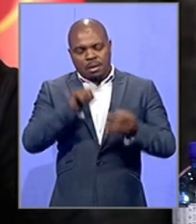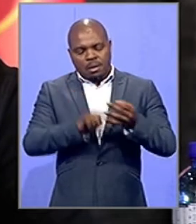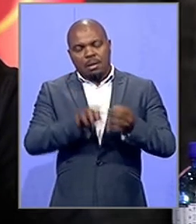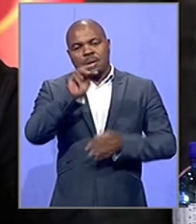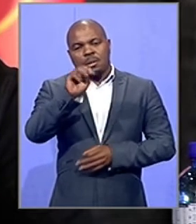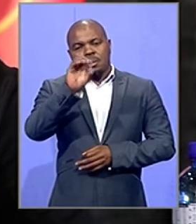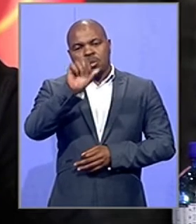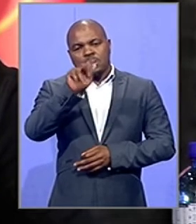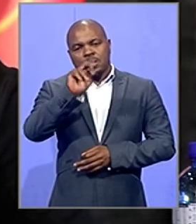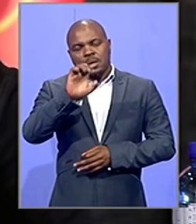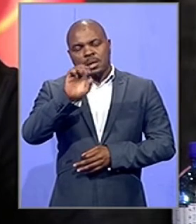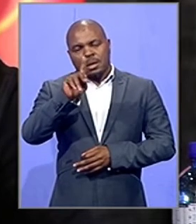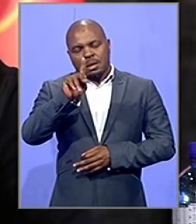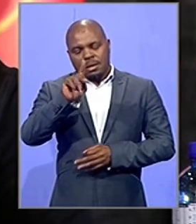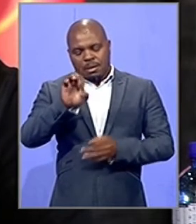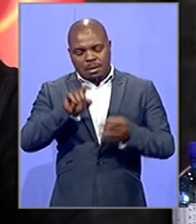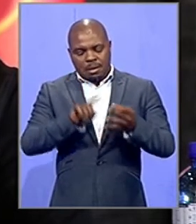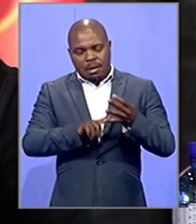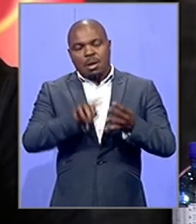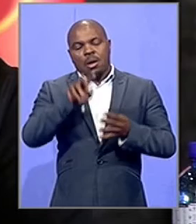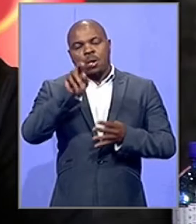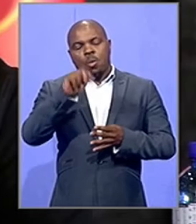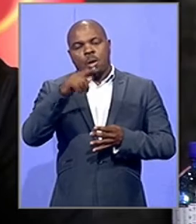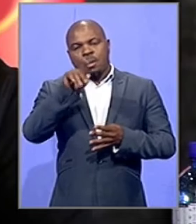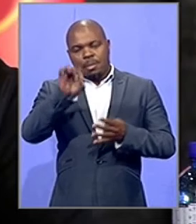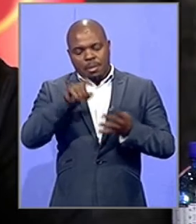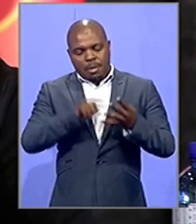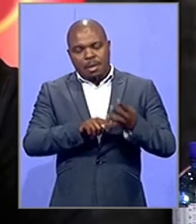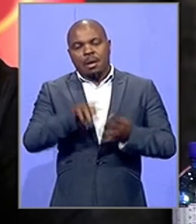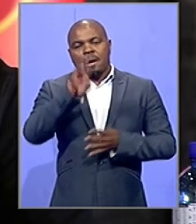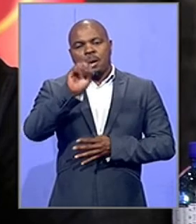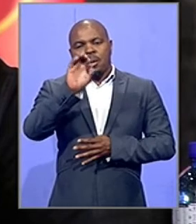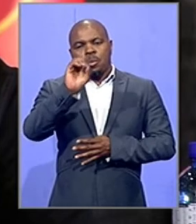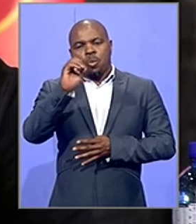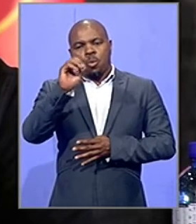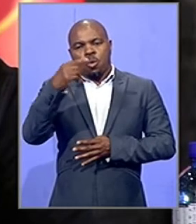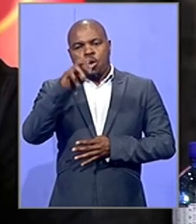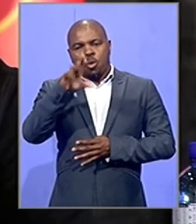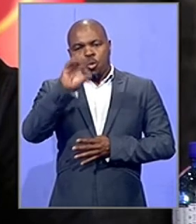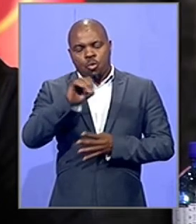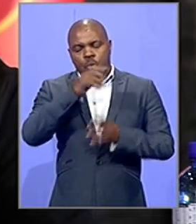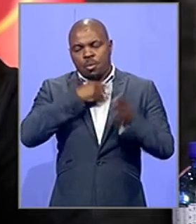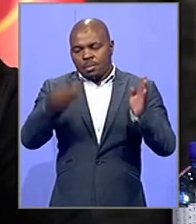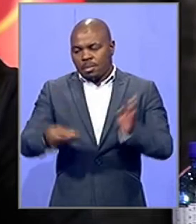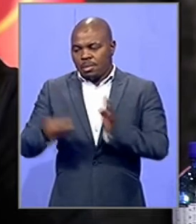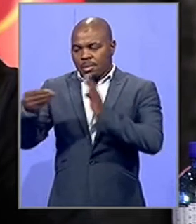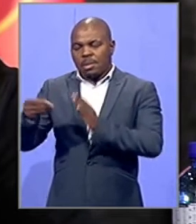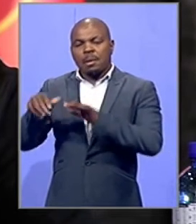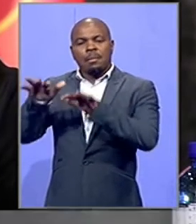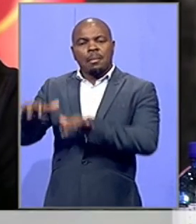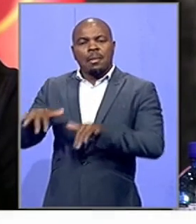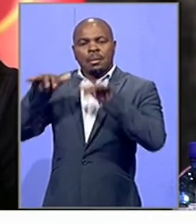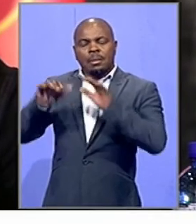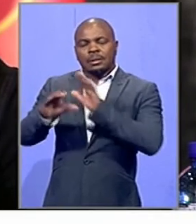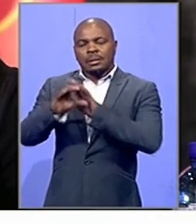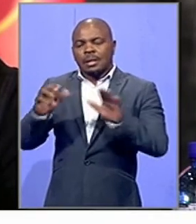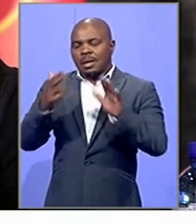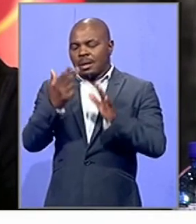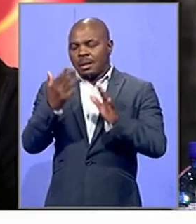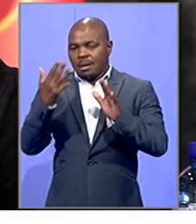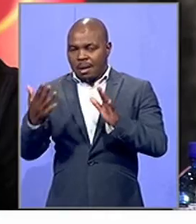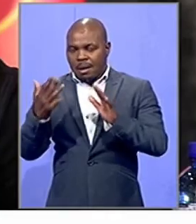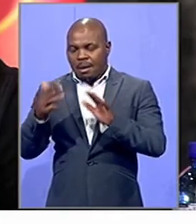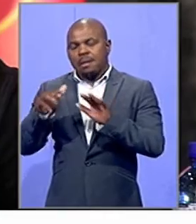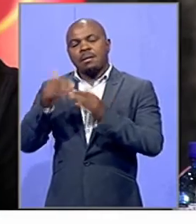Moseneke, Bernard Ngwepe, and Yvonne Mokhoro to the Parliamentary Section 89 Independent Panel that